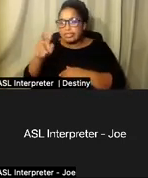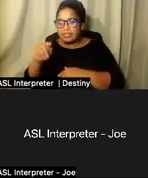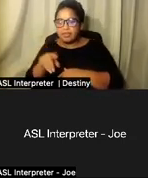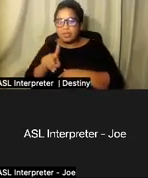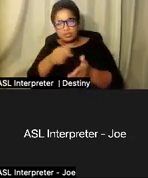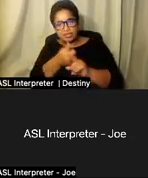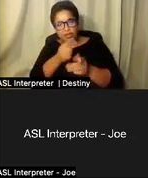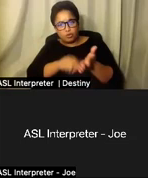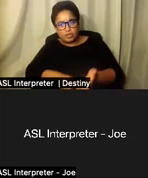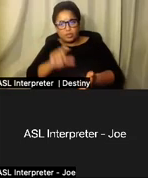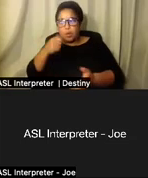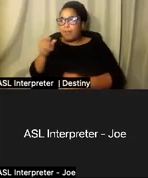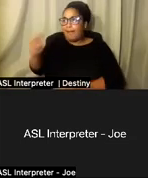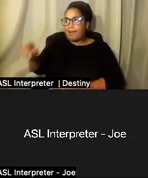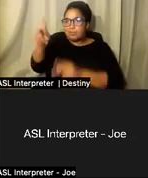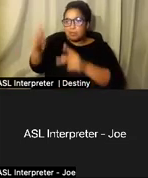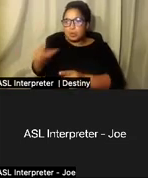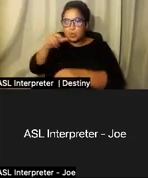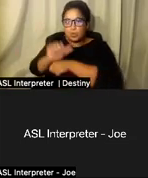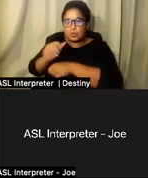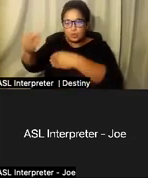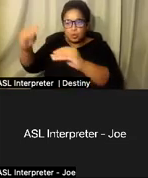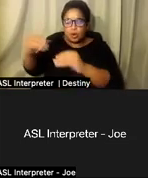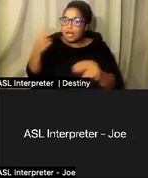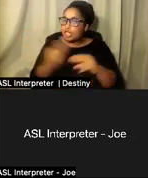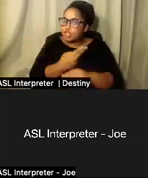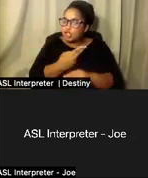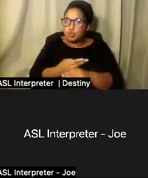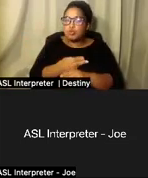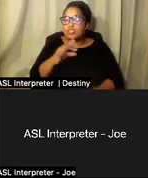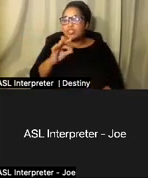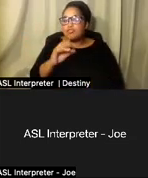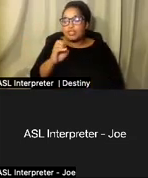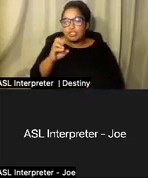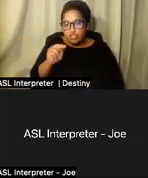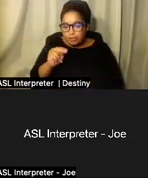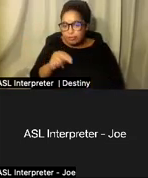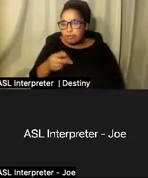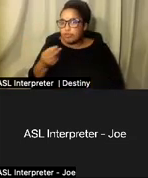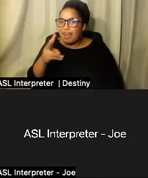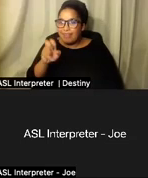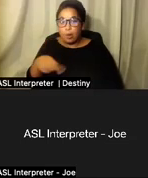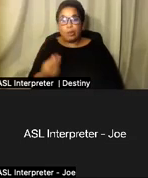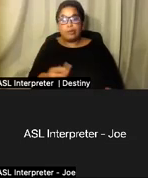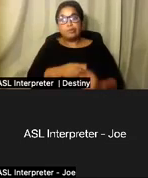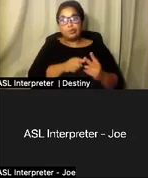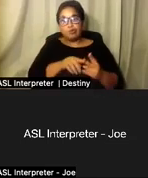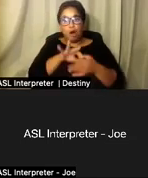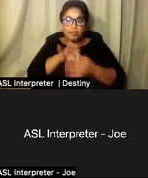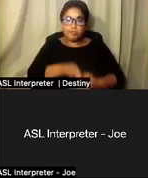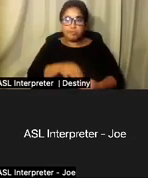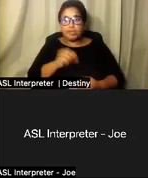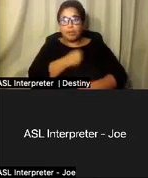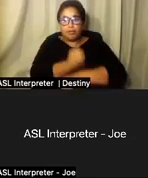on this. And then we do not use friction and gravity as the sole method of anchoring things